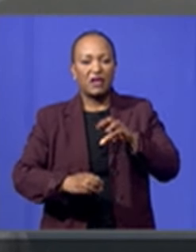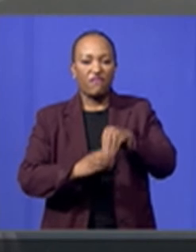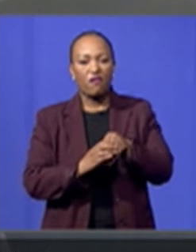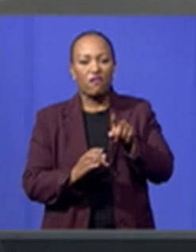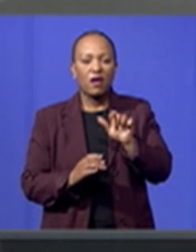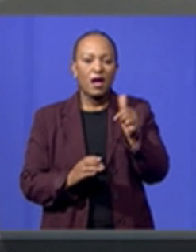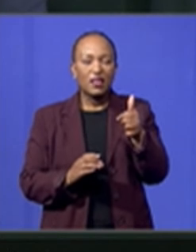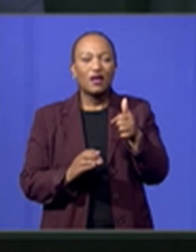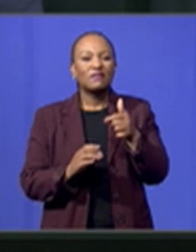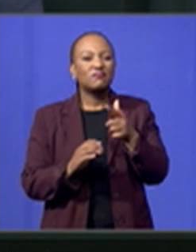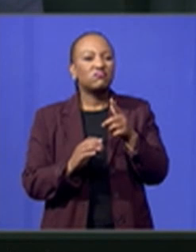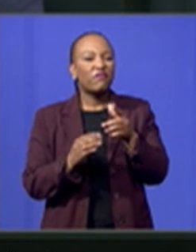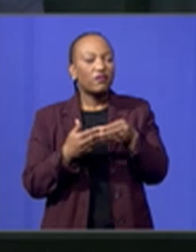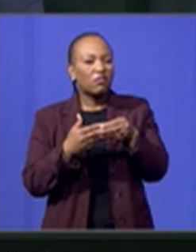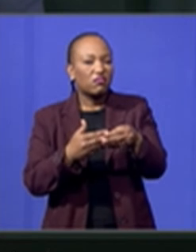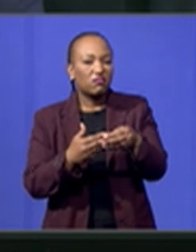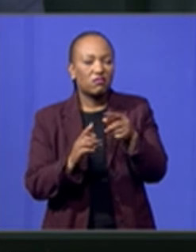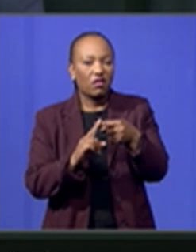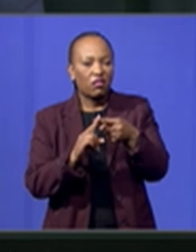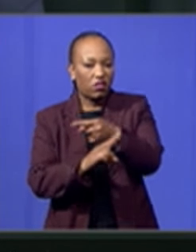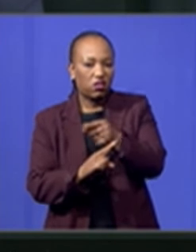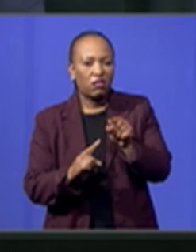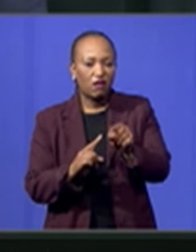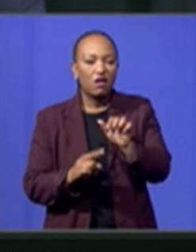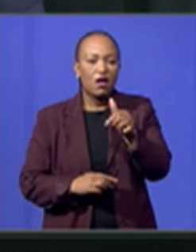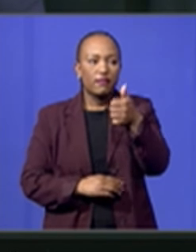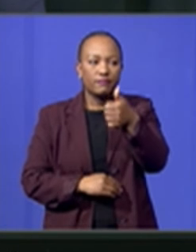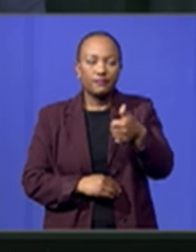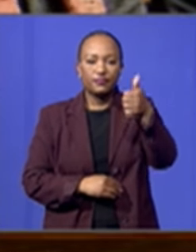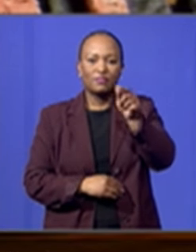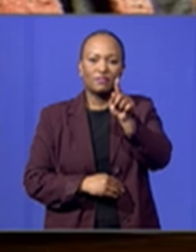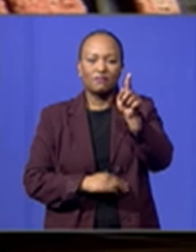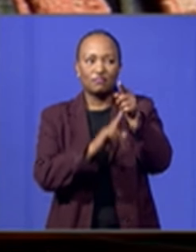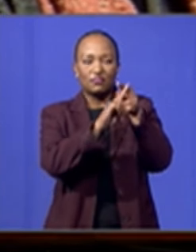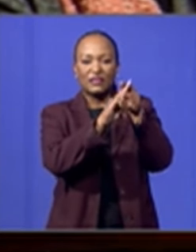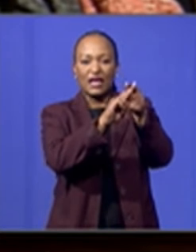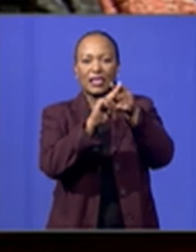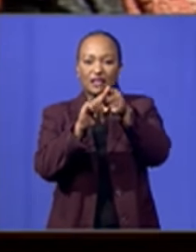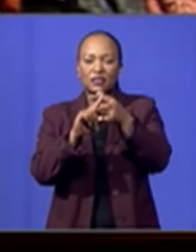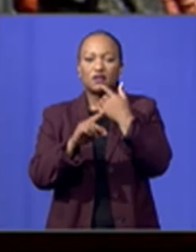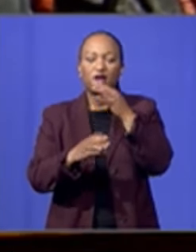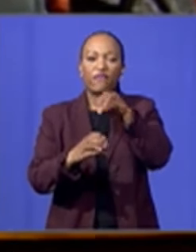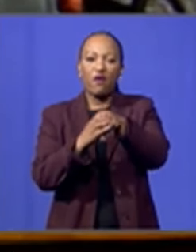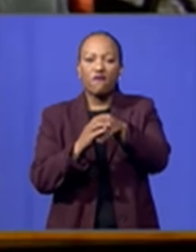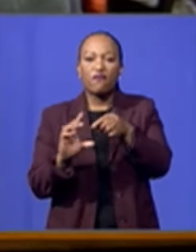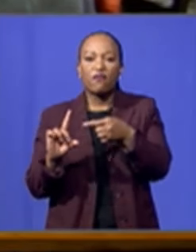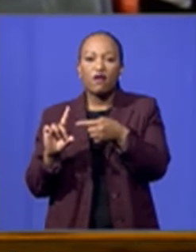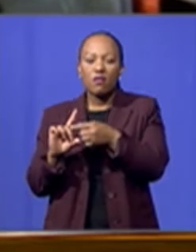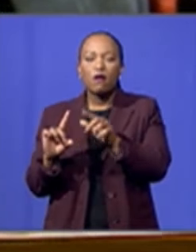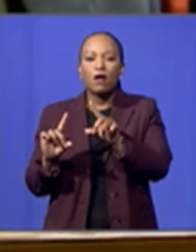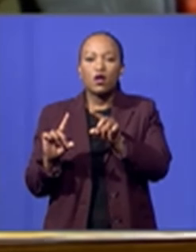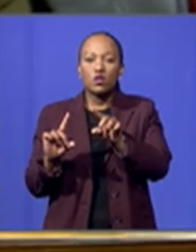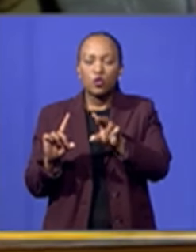tsamaiso e sokameng ka tsholofelo ya go tota ba generala ba maemo a kwa godimo ba ba akaretsang mo Lieutenant Generala